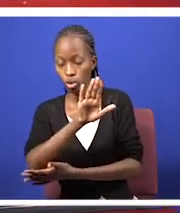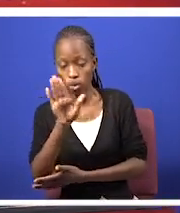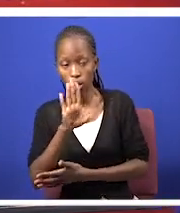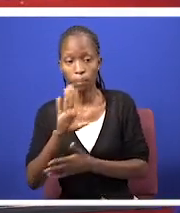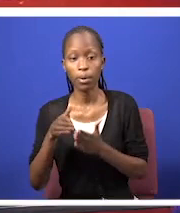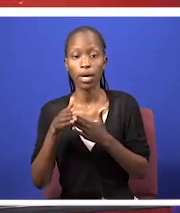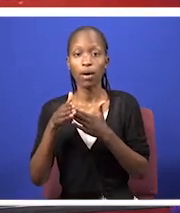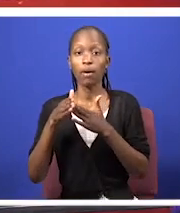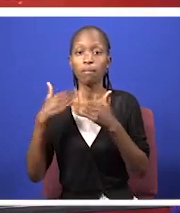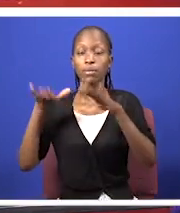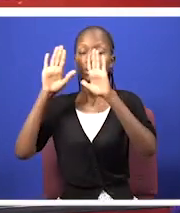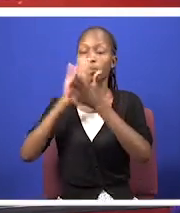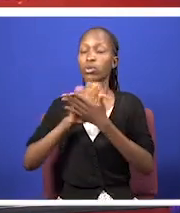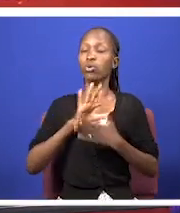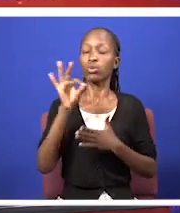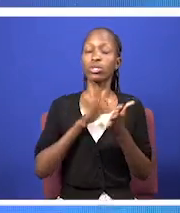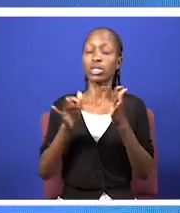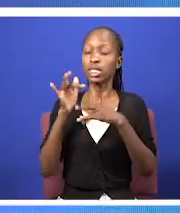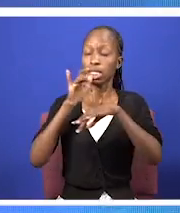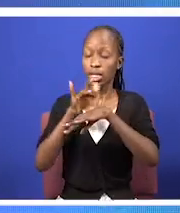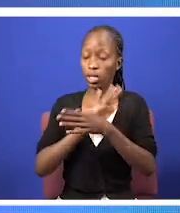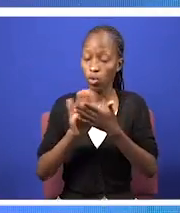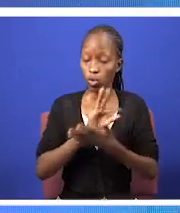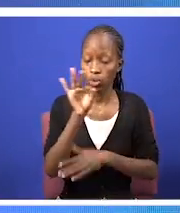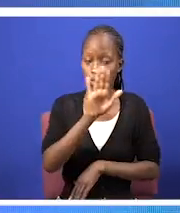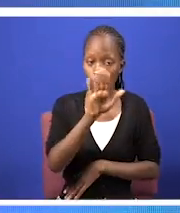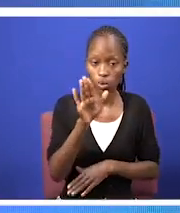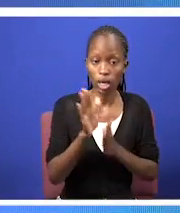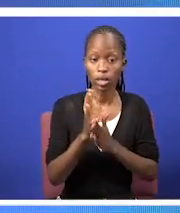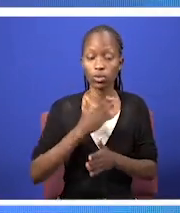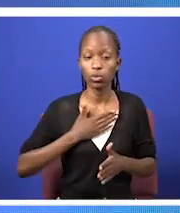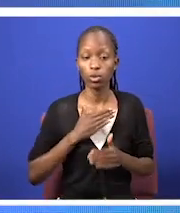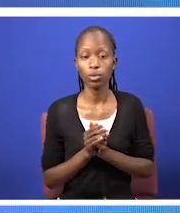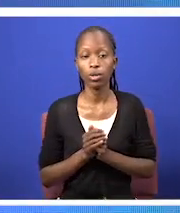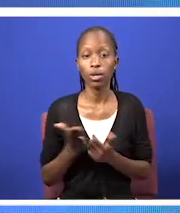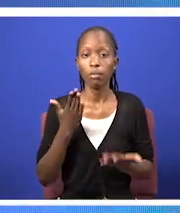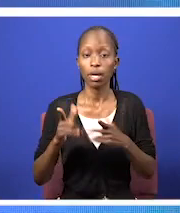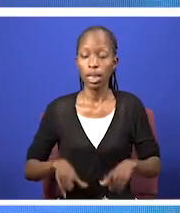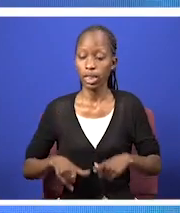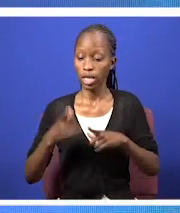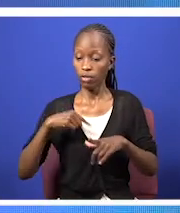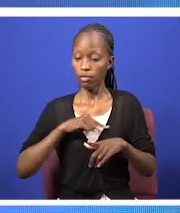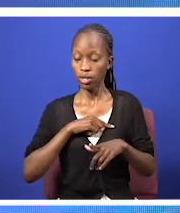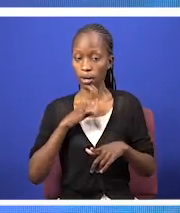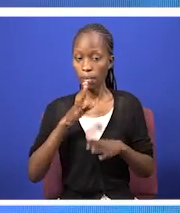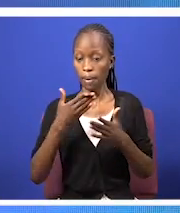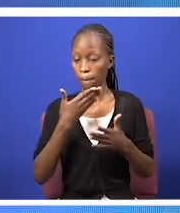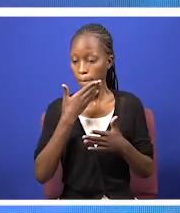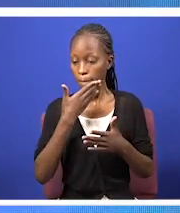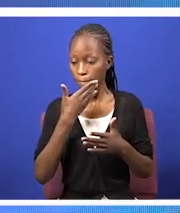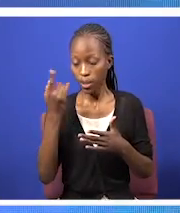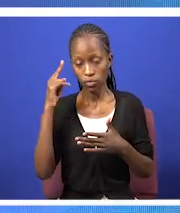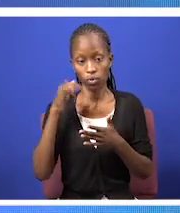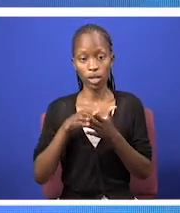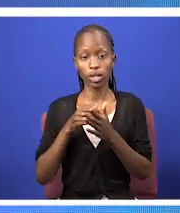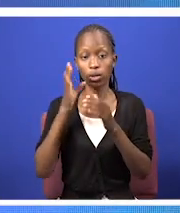found in, be open to the Holy Spirit. Jesus sent him to you and to me. May our lives be the better